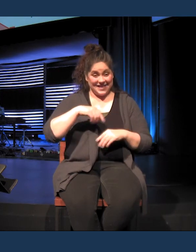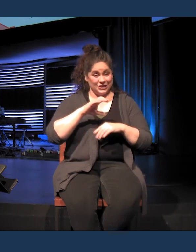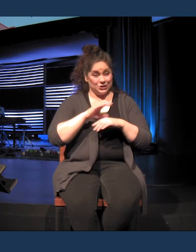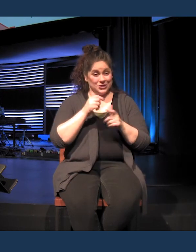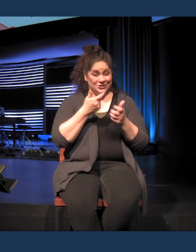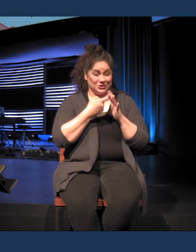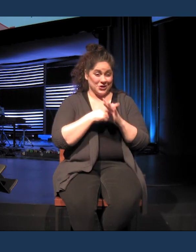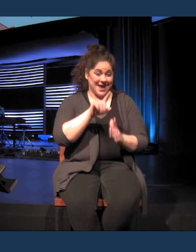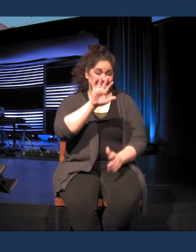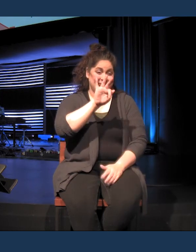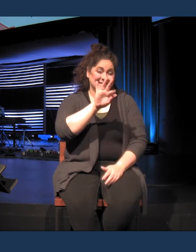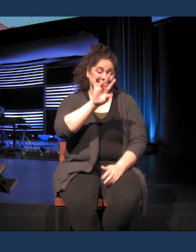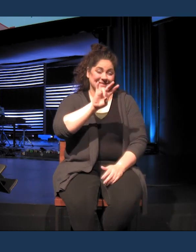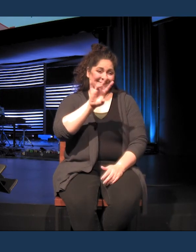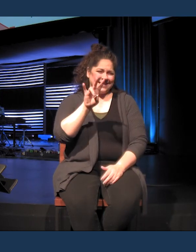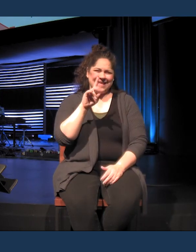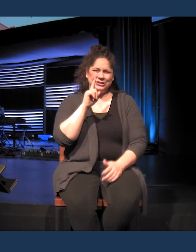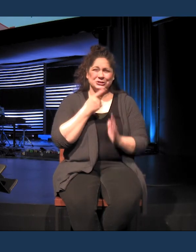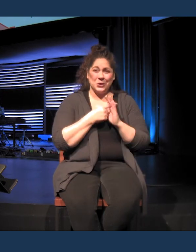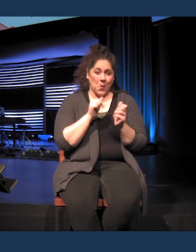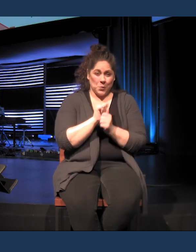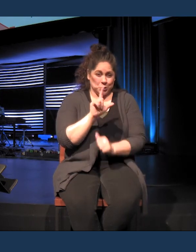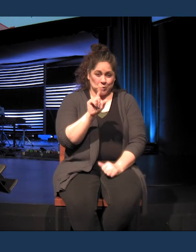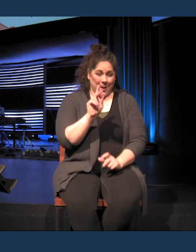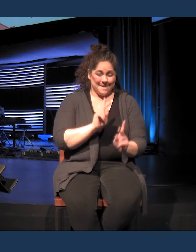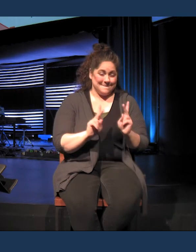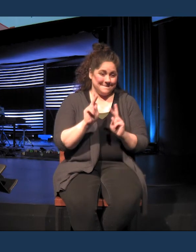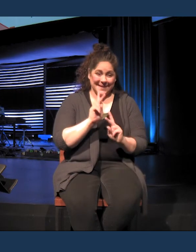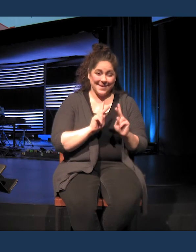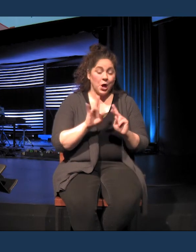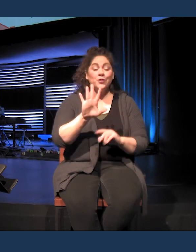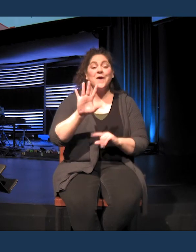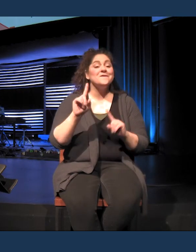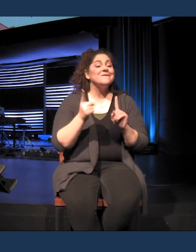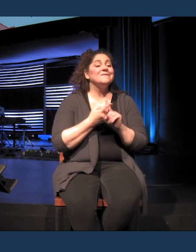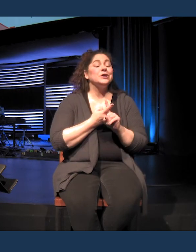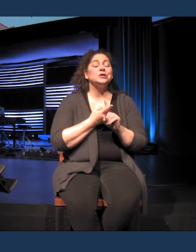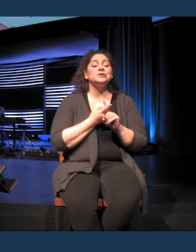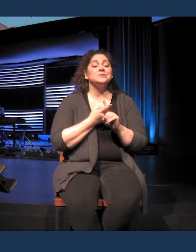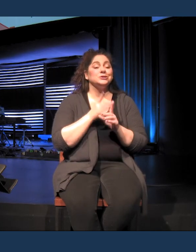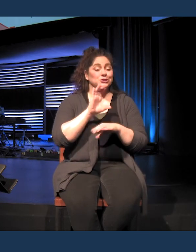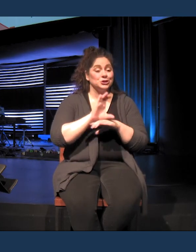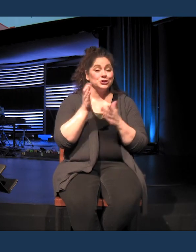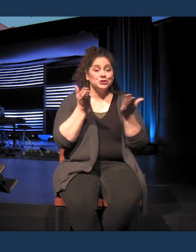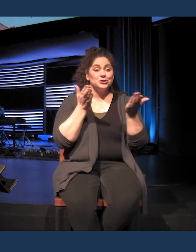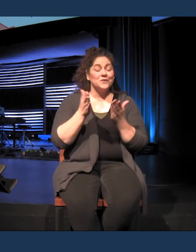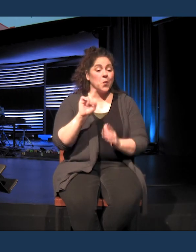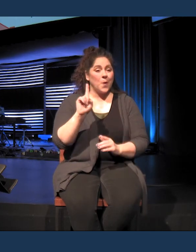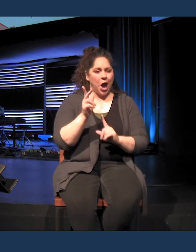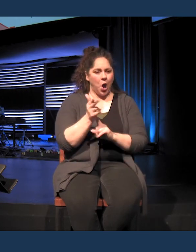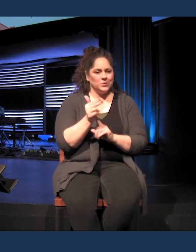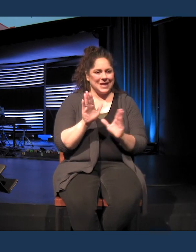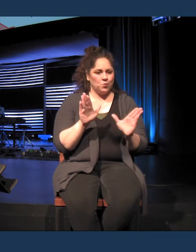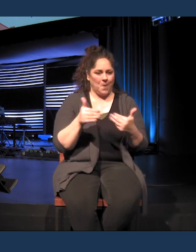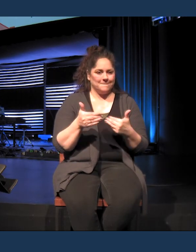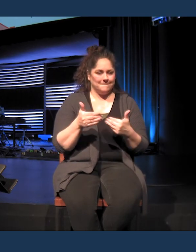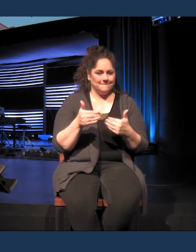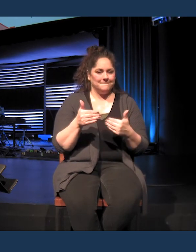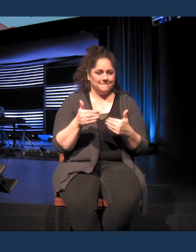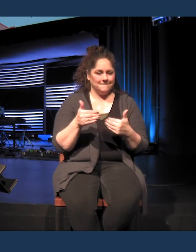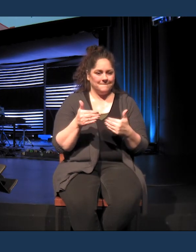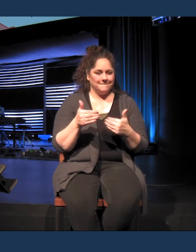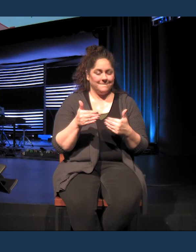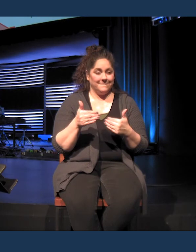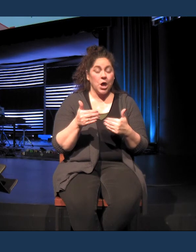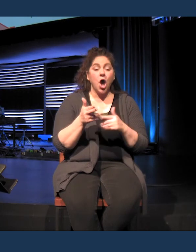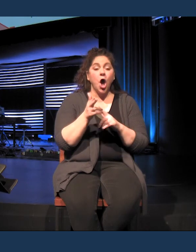About 20 people or so gathered the very first service. They gathered in a hotel room,